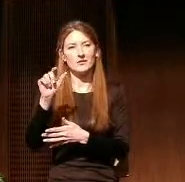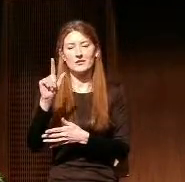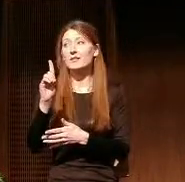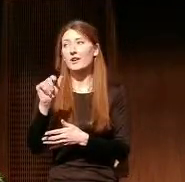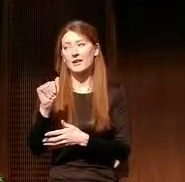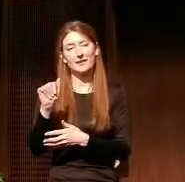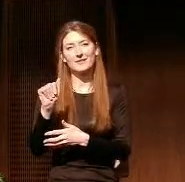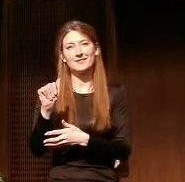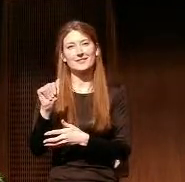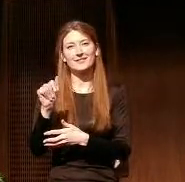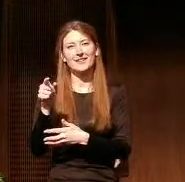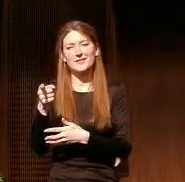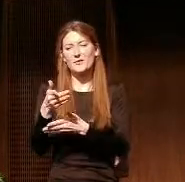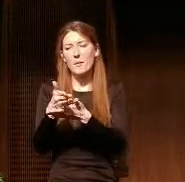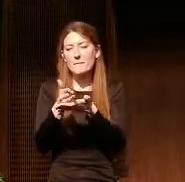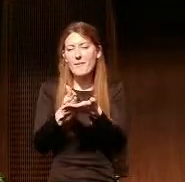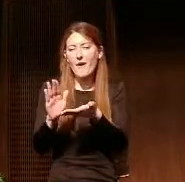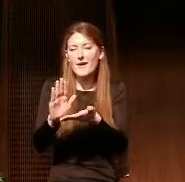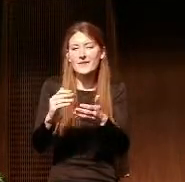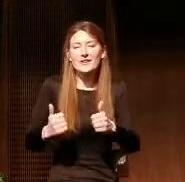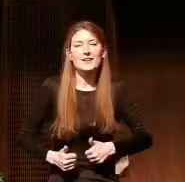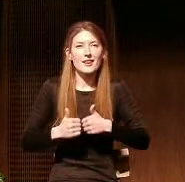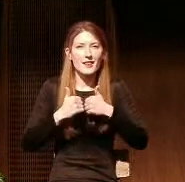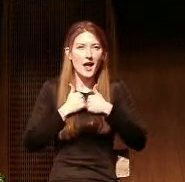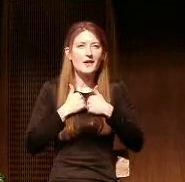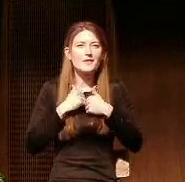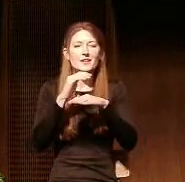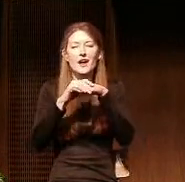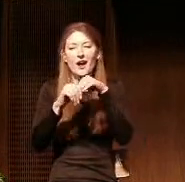to be a part of his life and to keep him company.